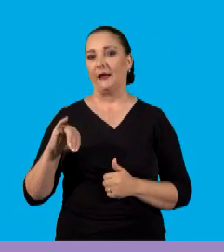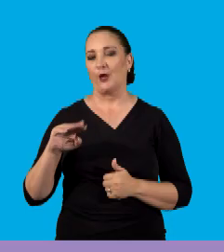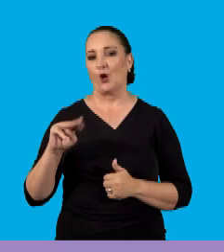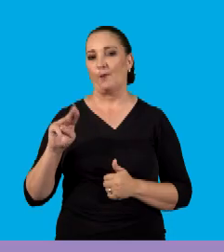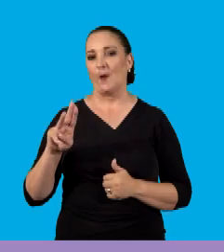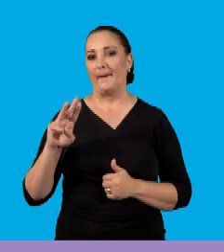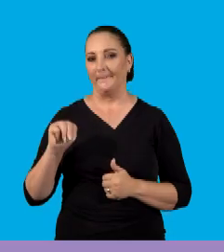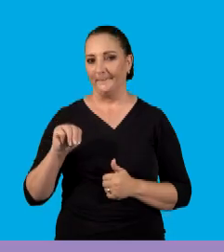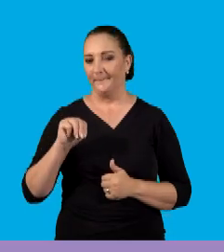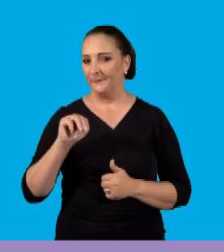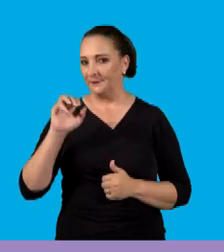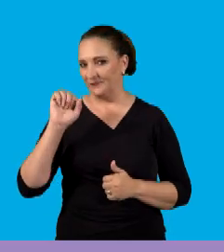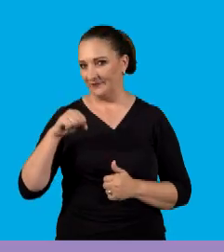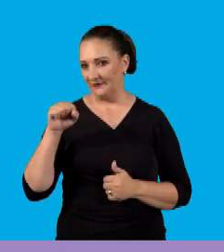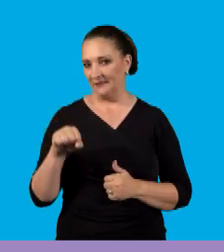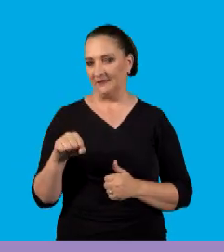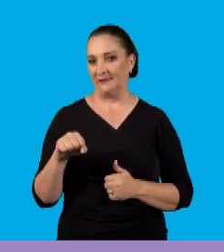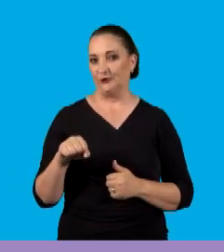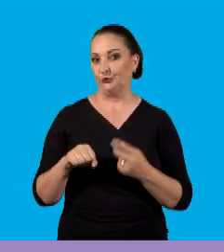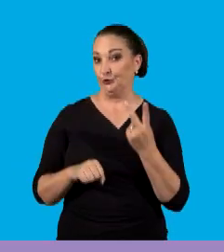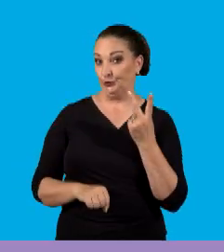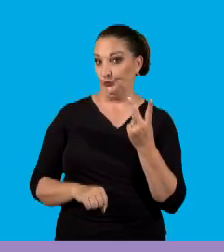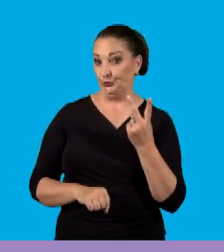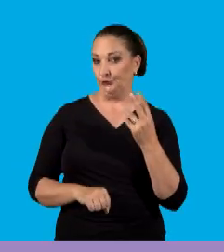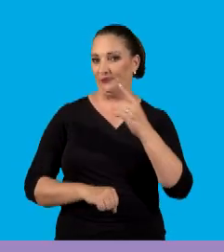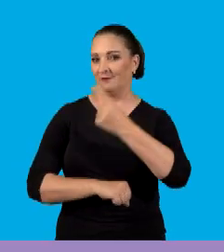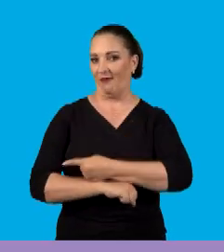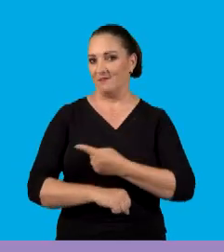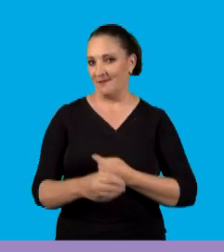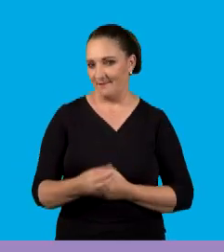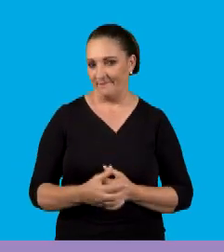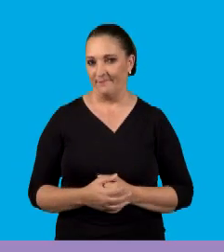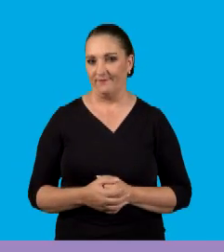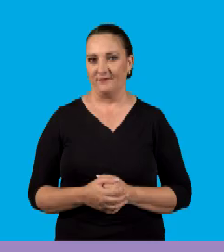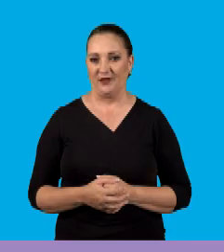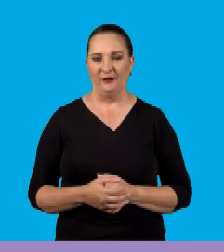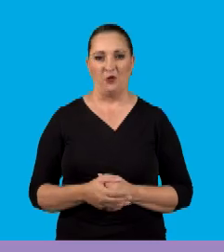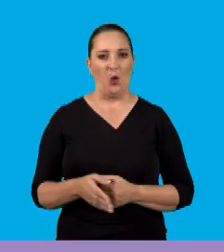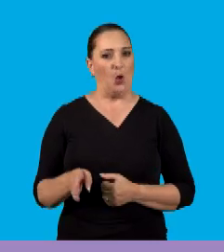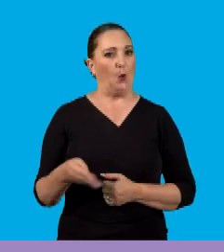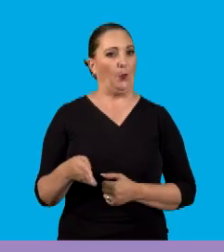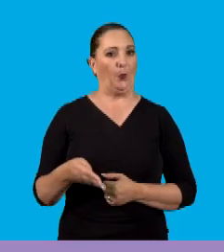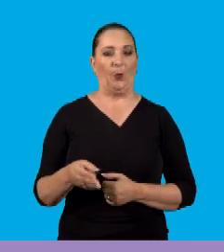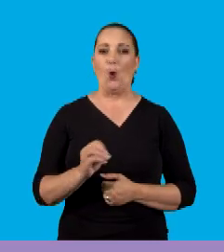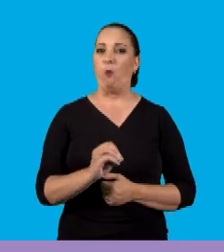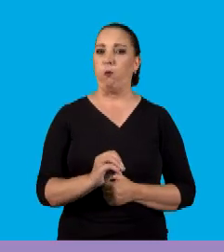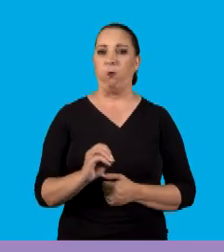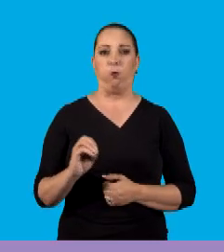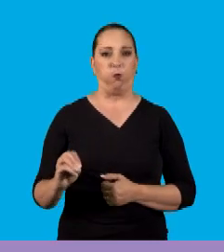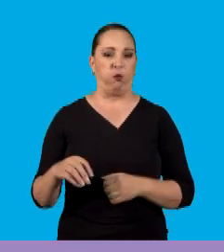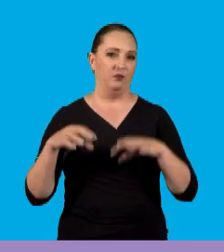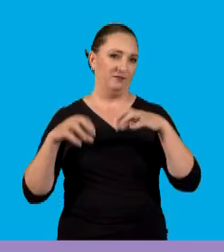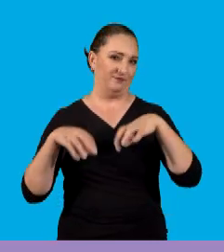Yes, you can see that we have 2 days that absolutely had no rainfall at all,